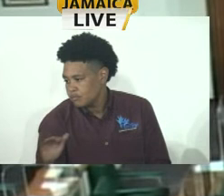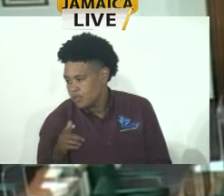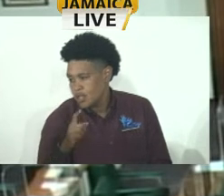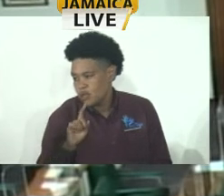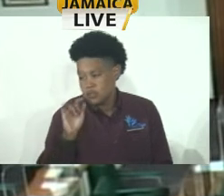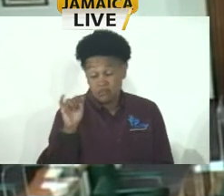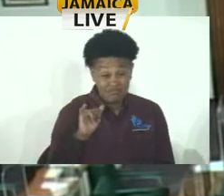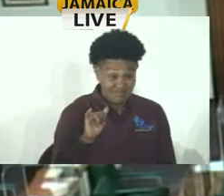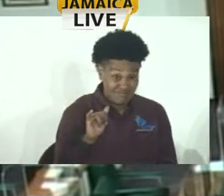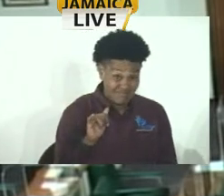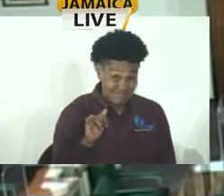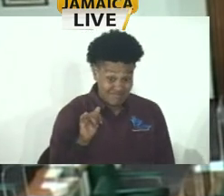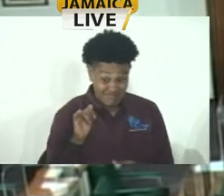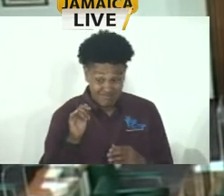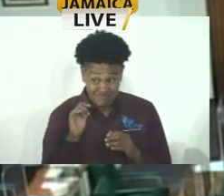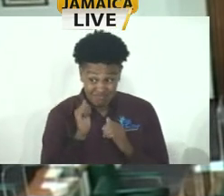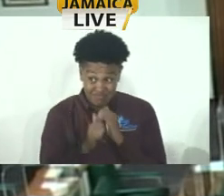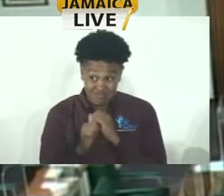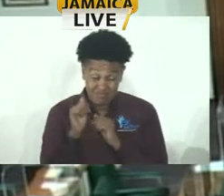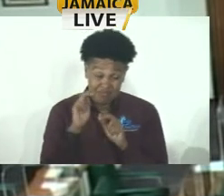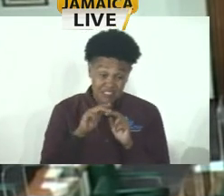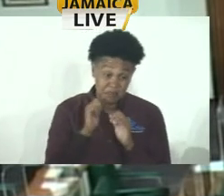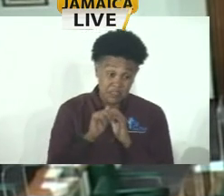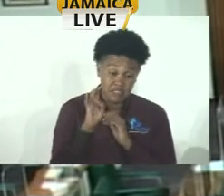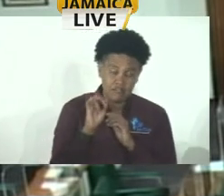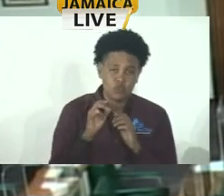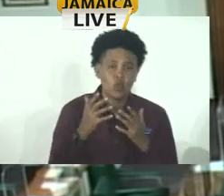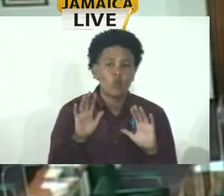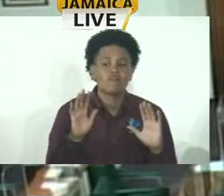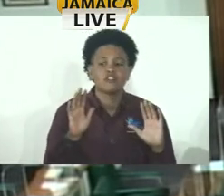those against the eyes have it